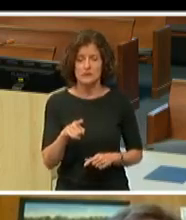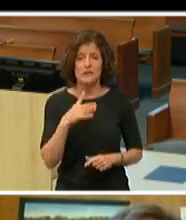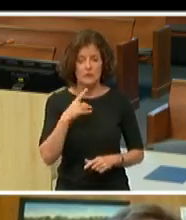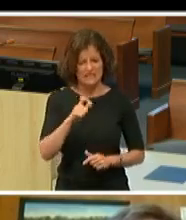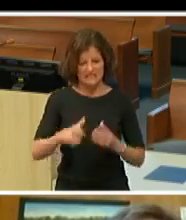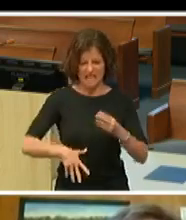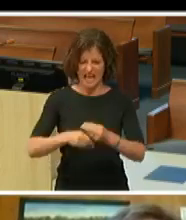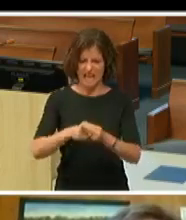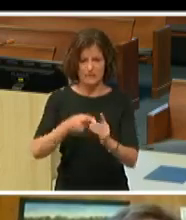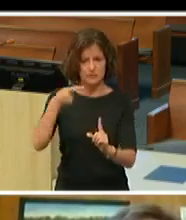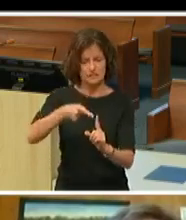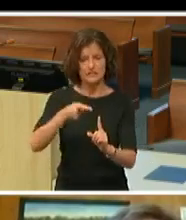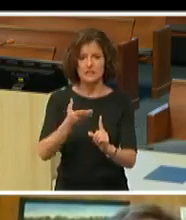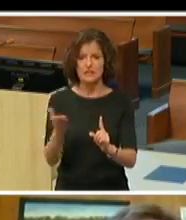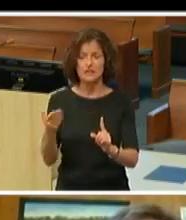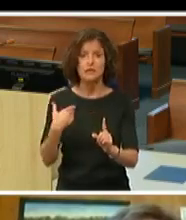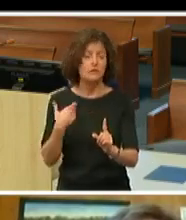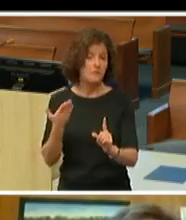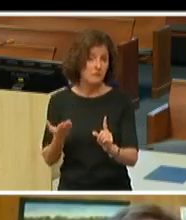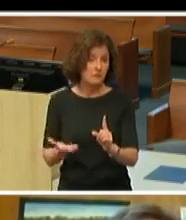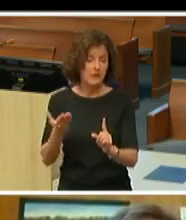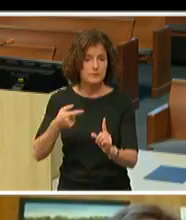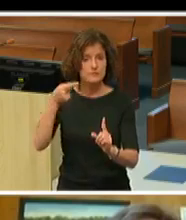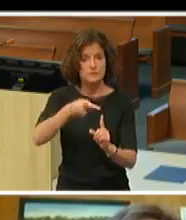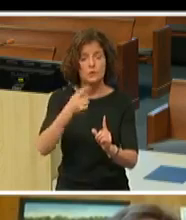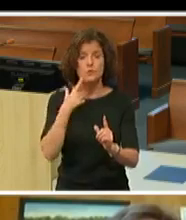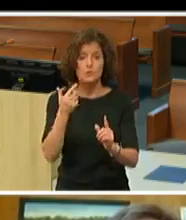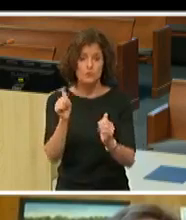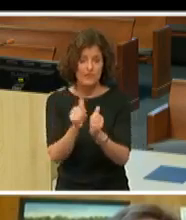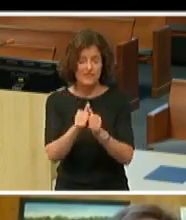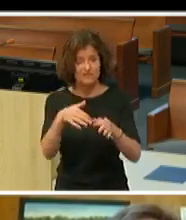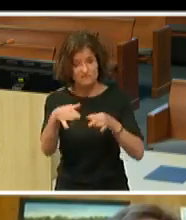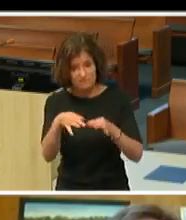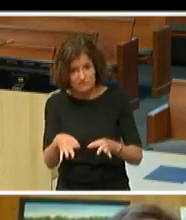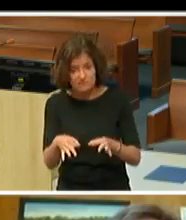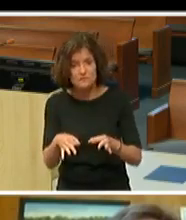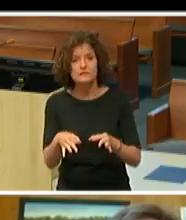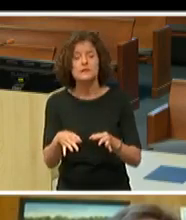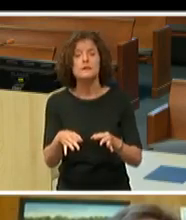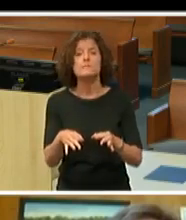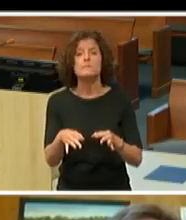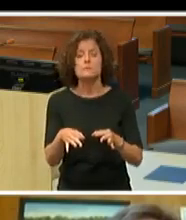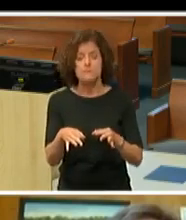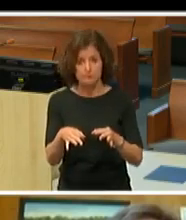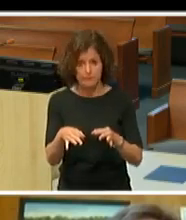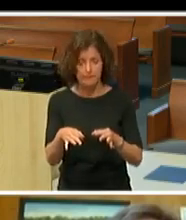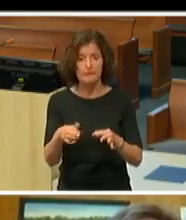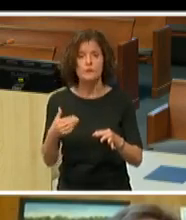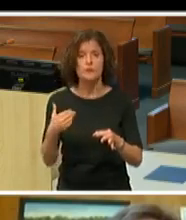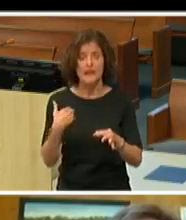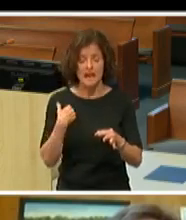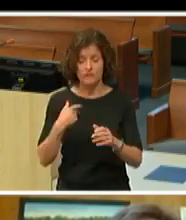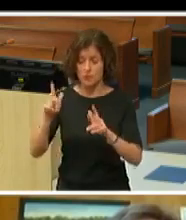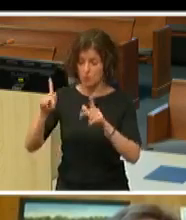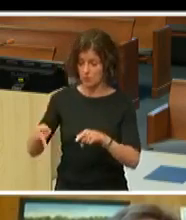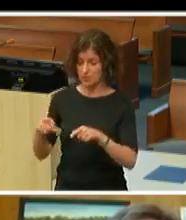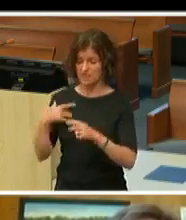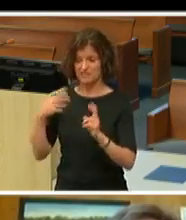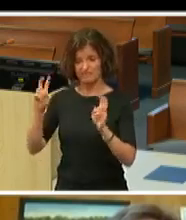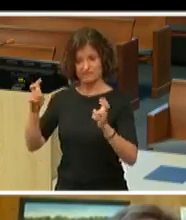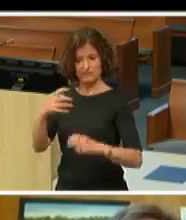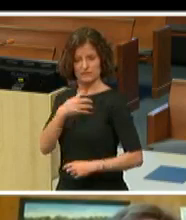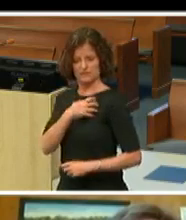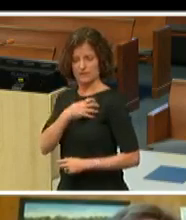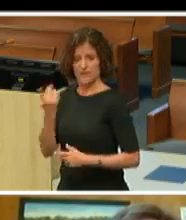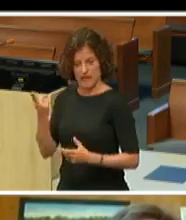here, perhaps specifically with constructions, that we have the person enforcing it has the right to issue a